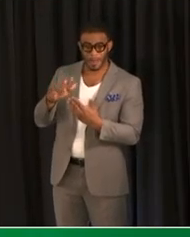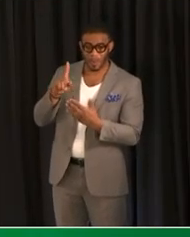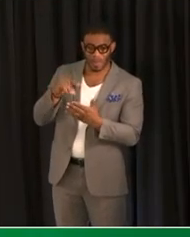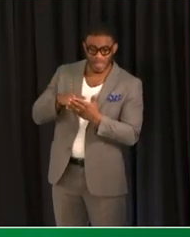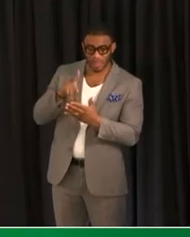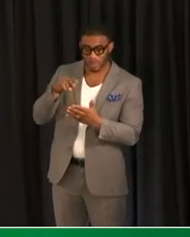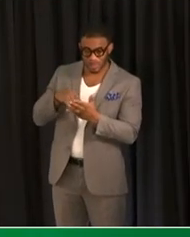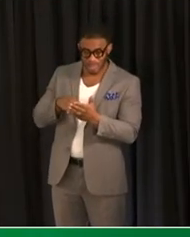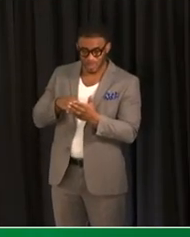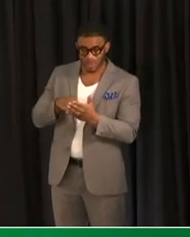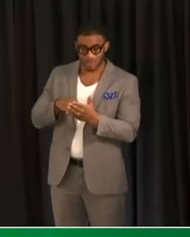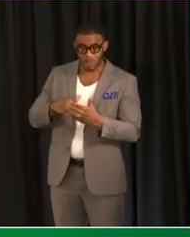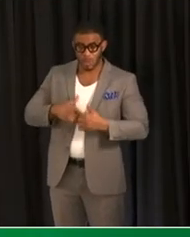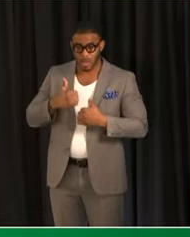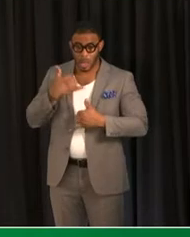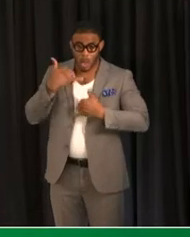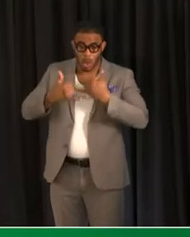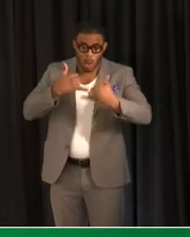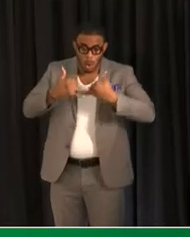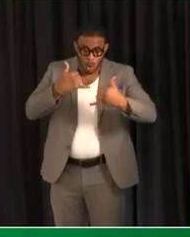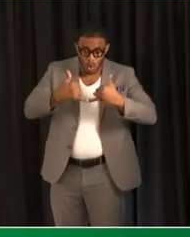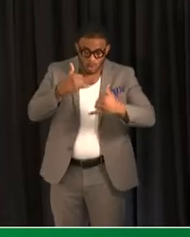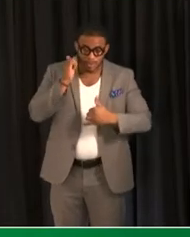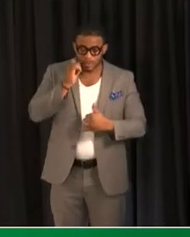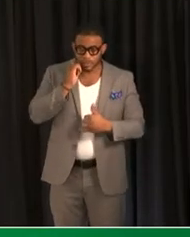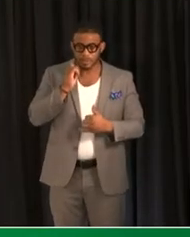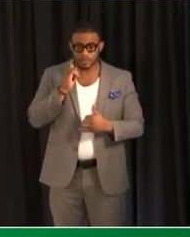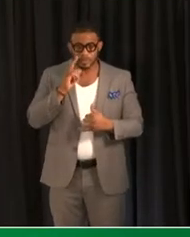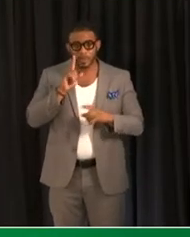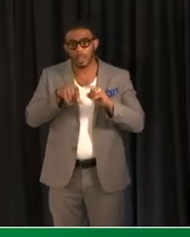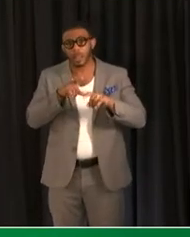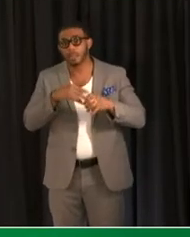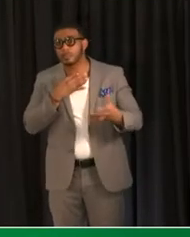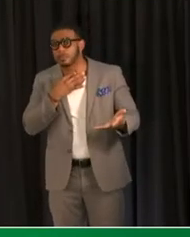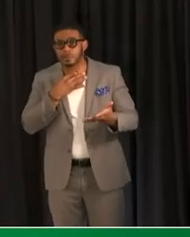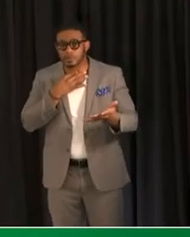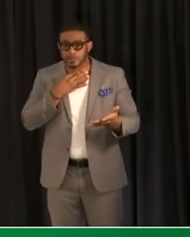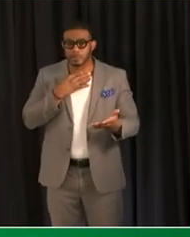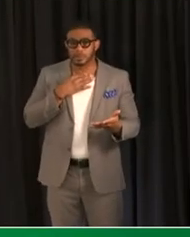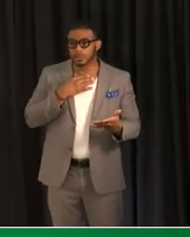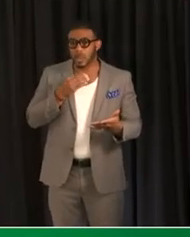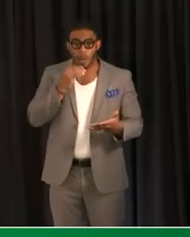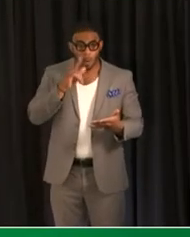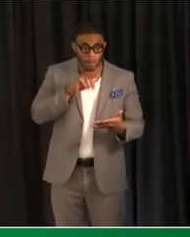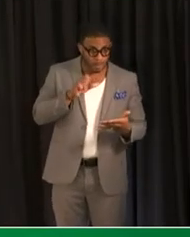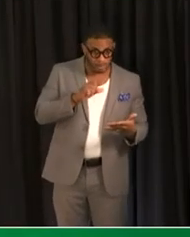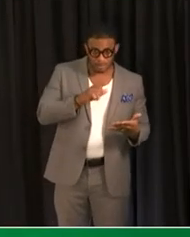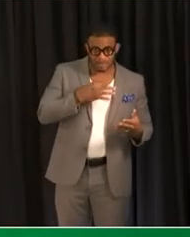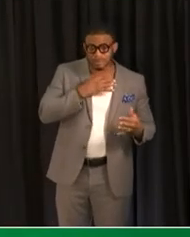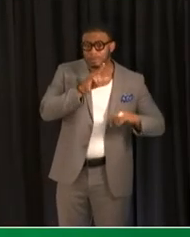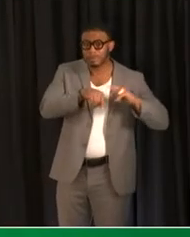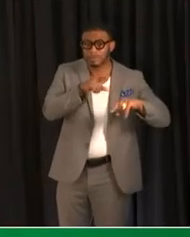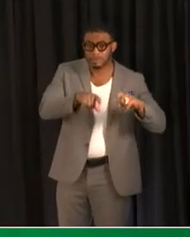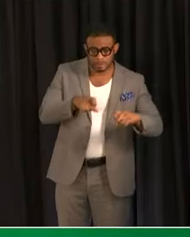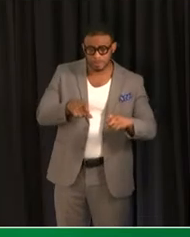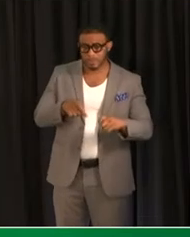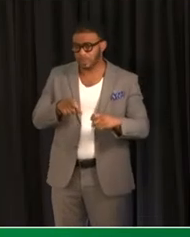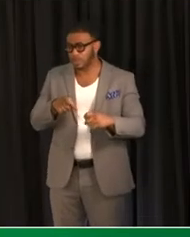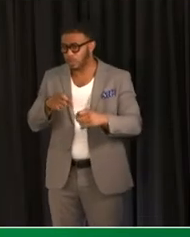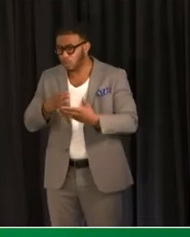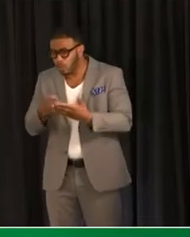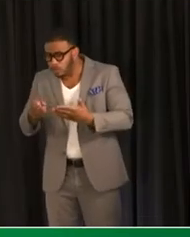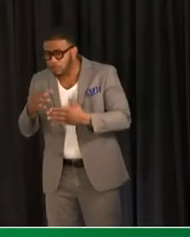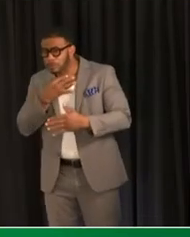to engage with our office and support and ask questions, as well as community meetings on homelessness and the ways in which our budget